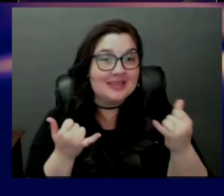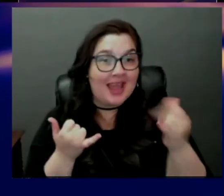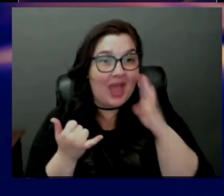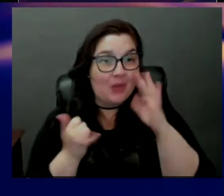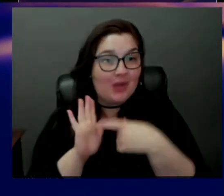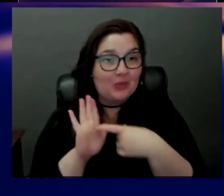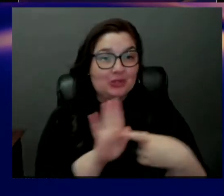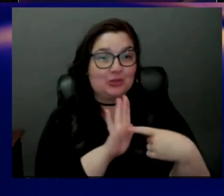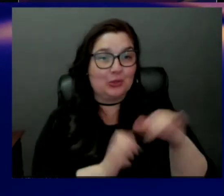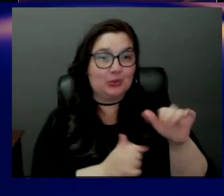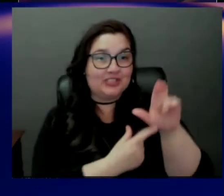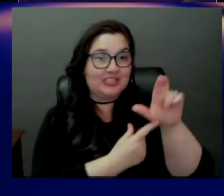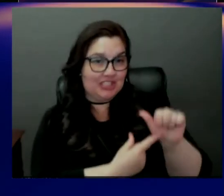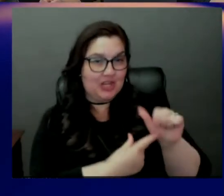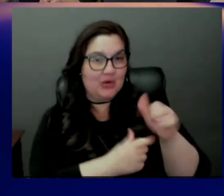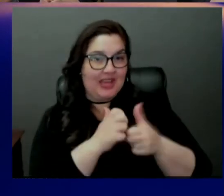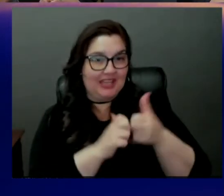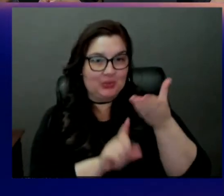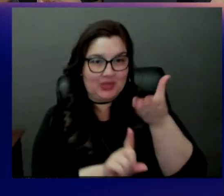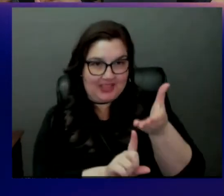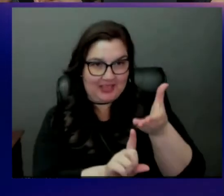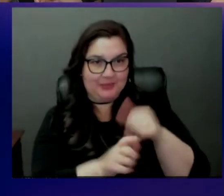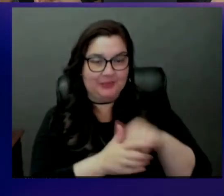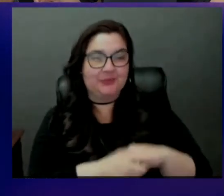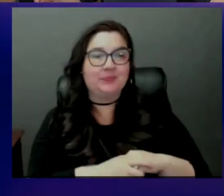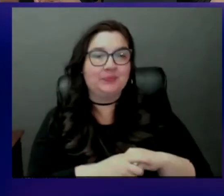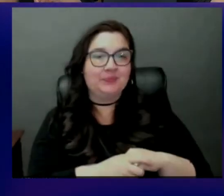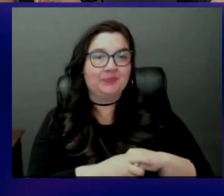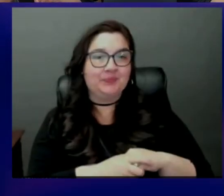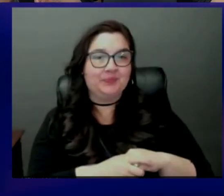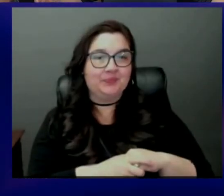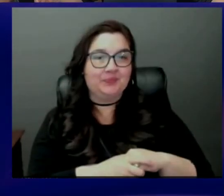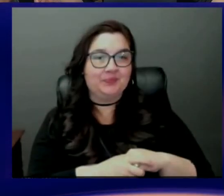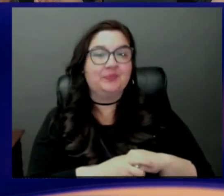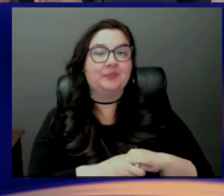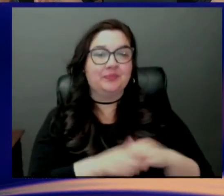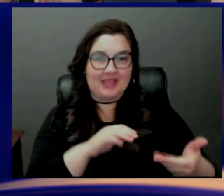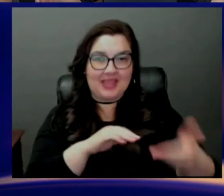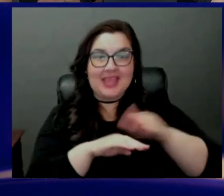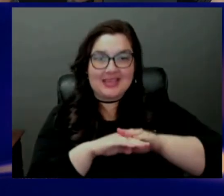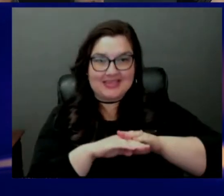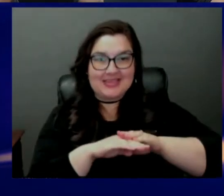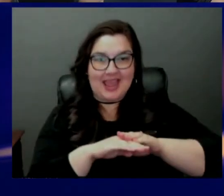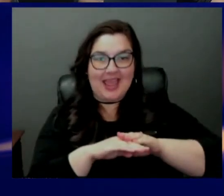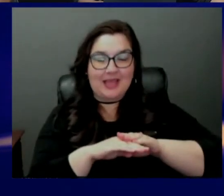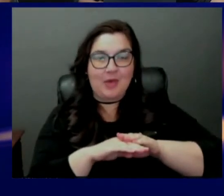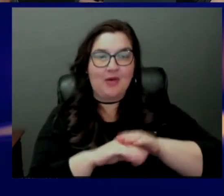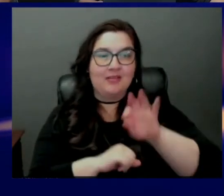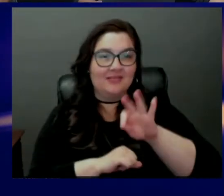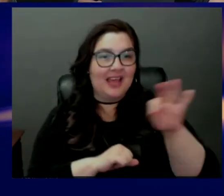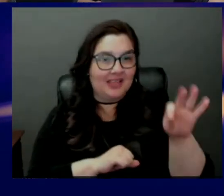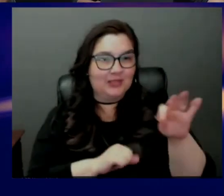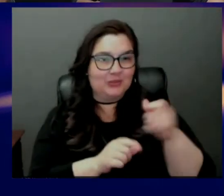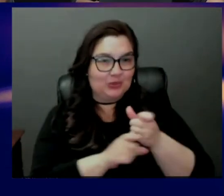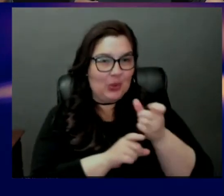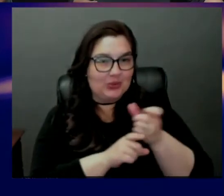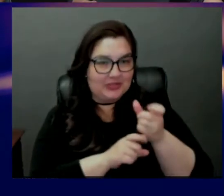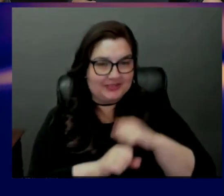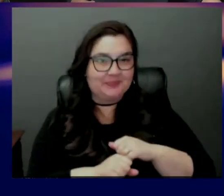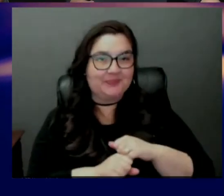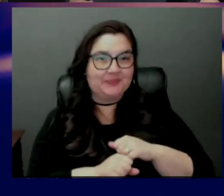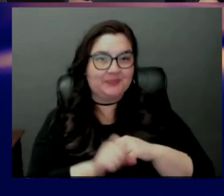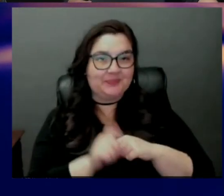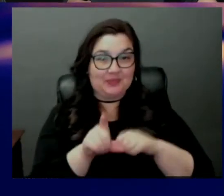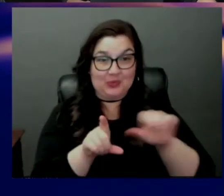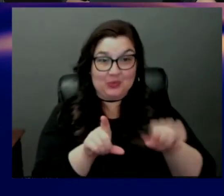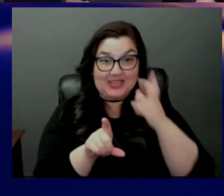Jira issue here. It is the enable flag jokes feature flag. And you can see